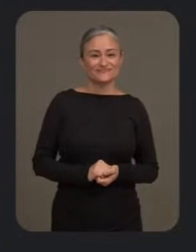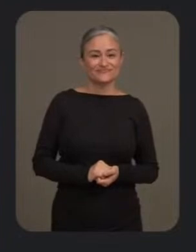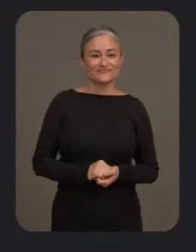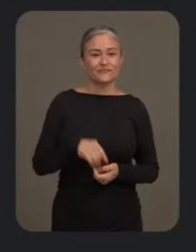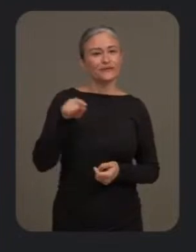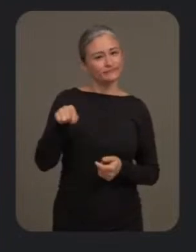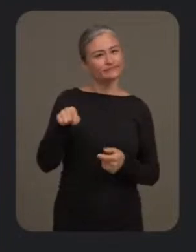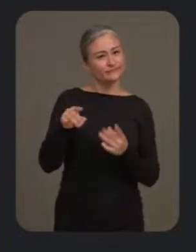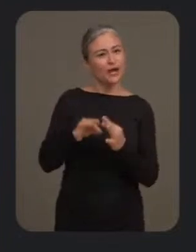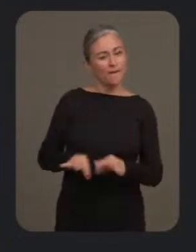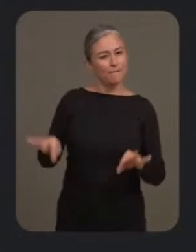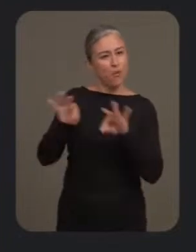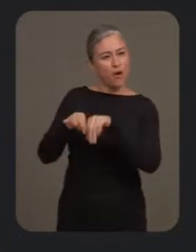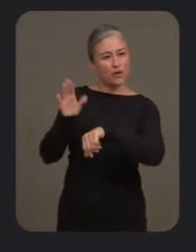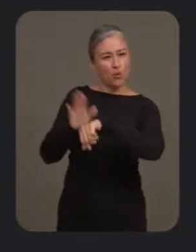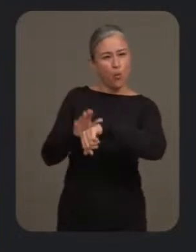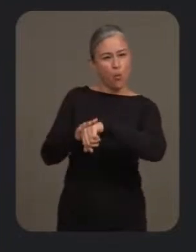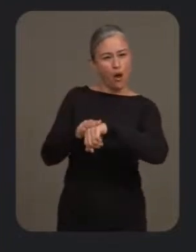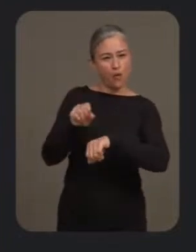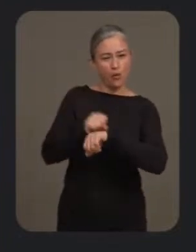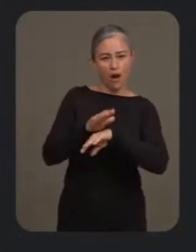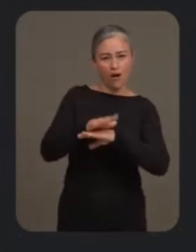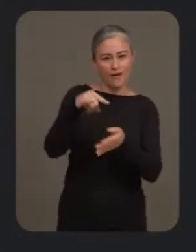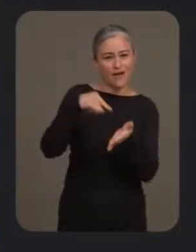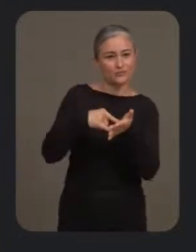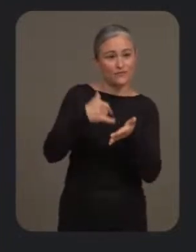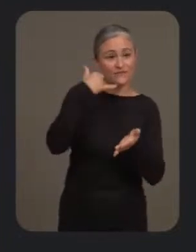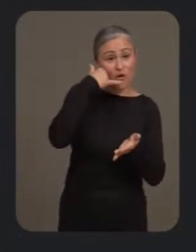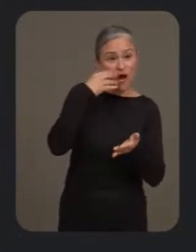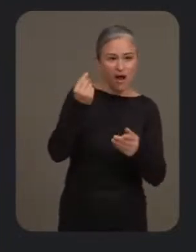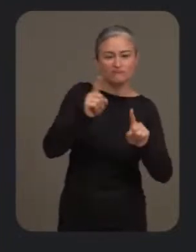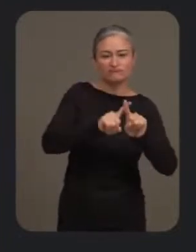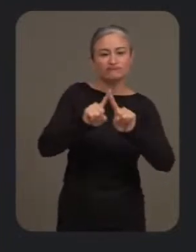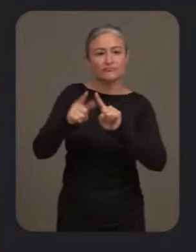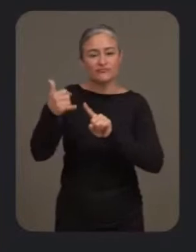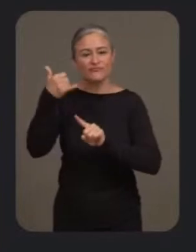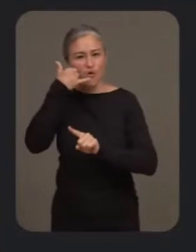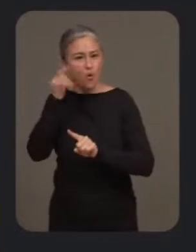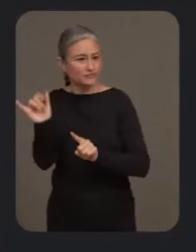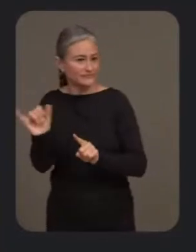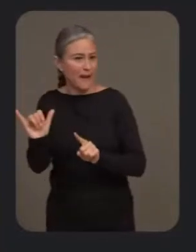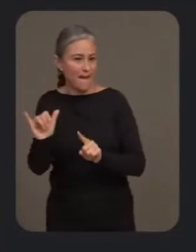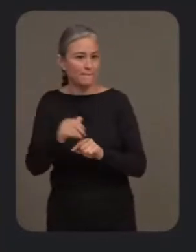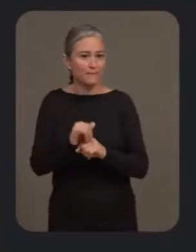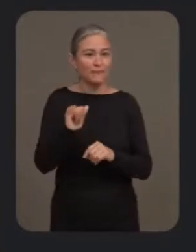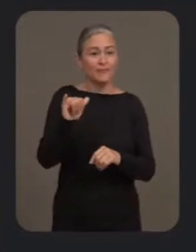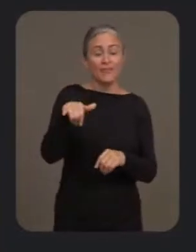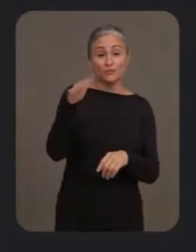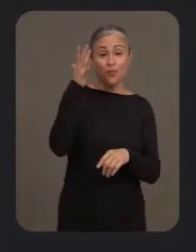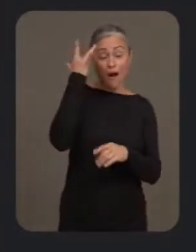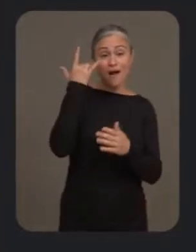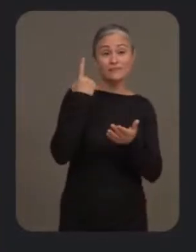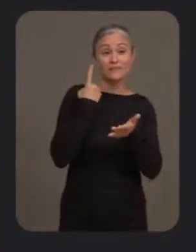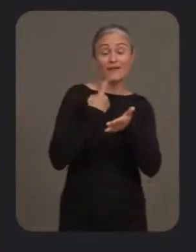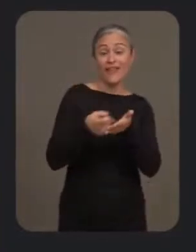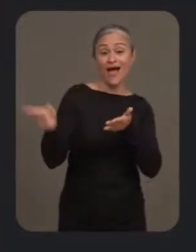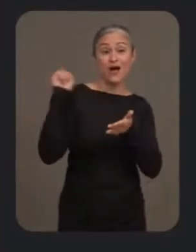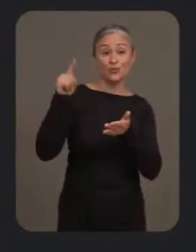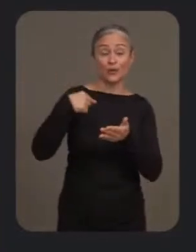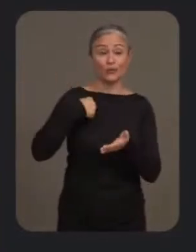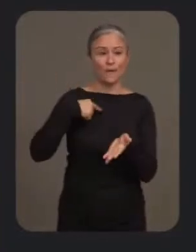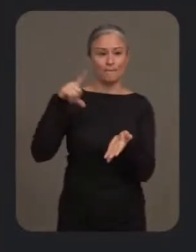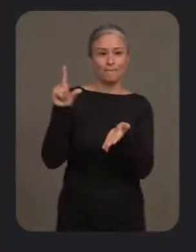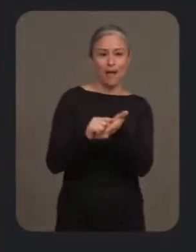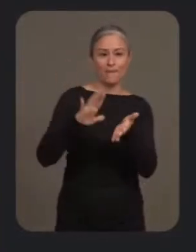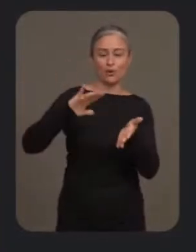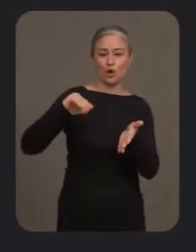It's important these warnings work on your Android phone, but on other types of phones as well. That's why last week